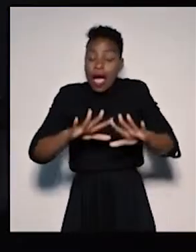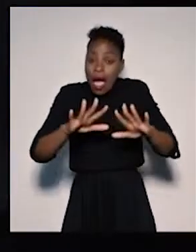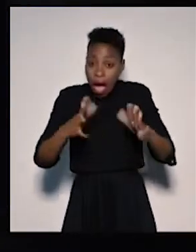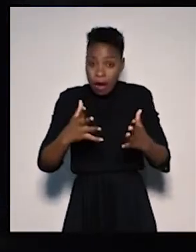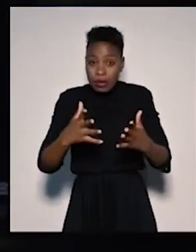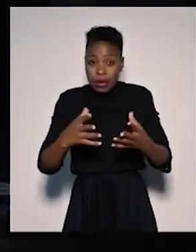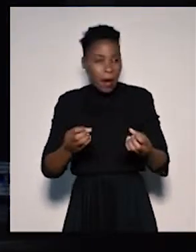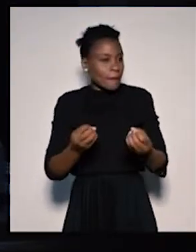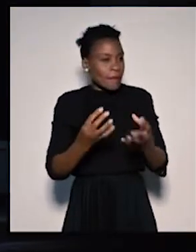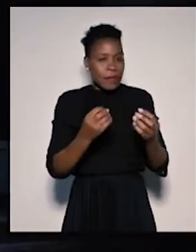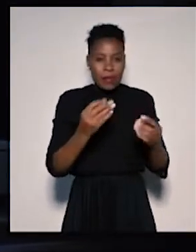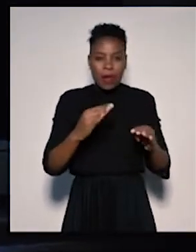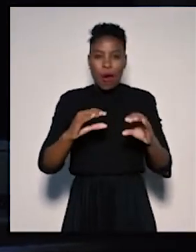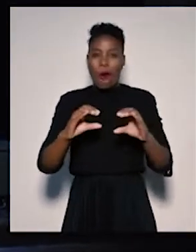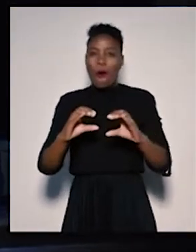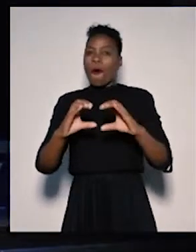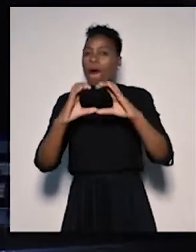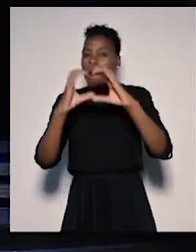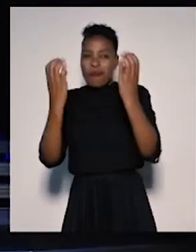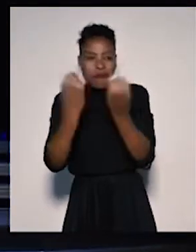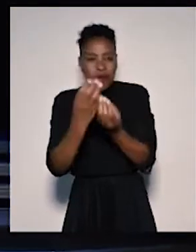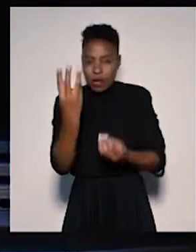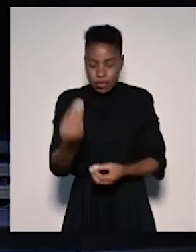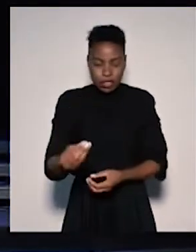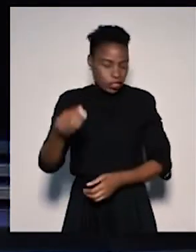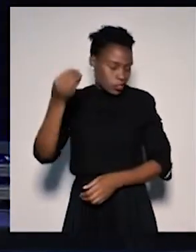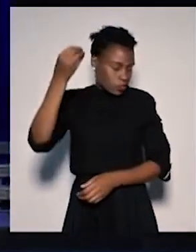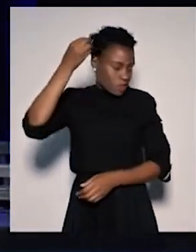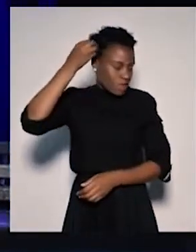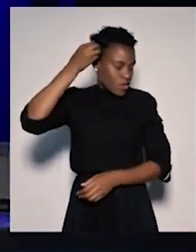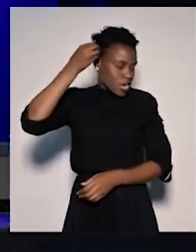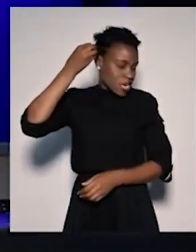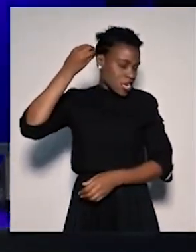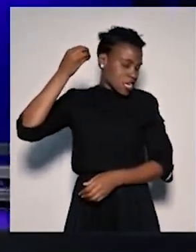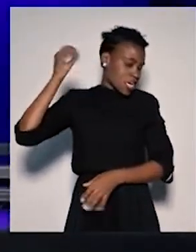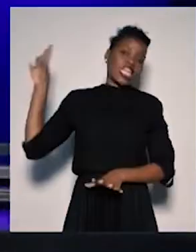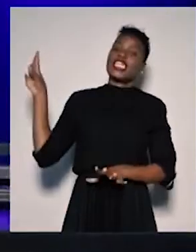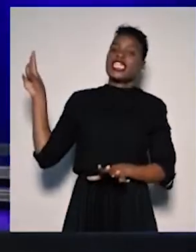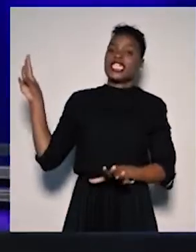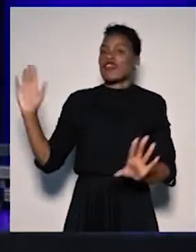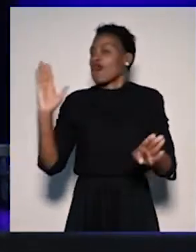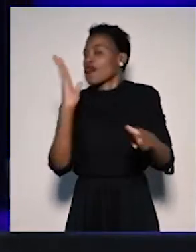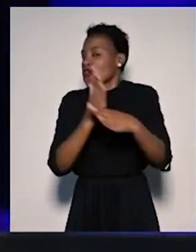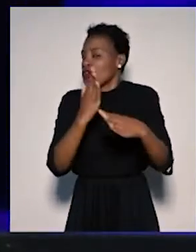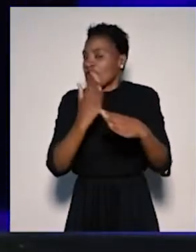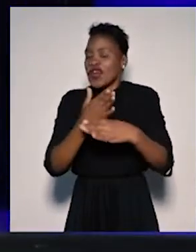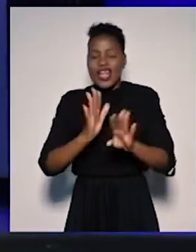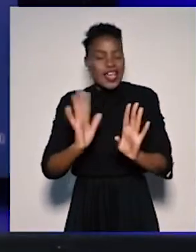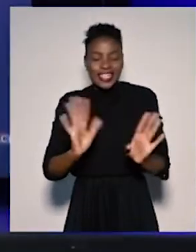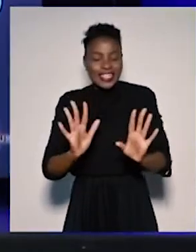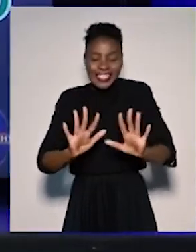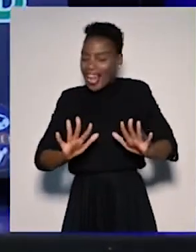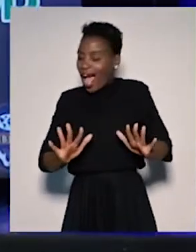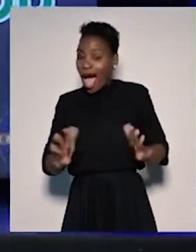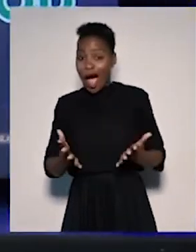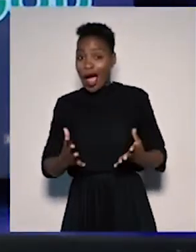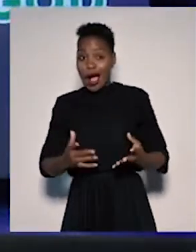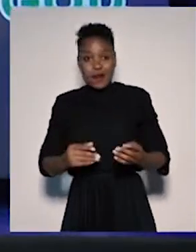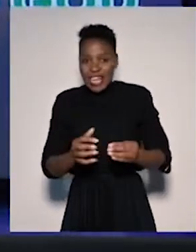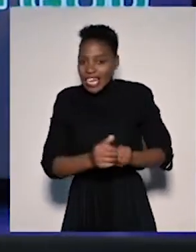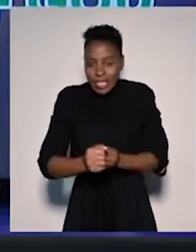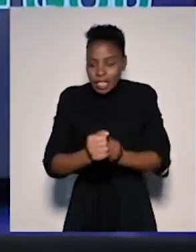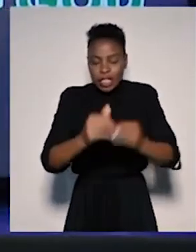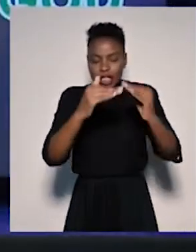groups we're going to have on certain issues, just forget it. It's not going to work. It's not how you run a church. So they